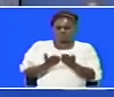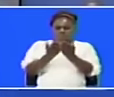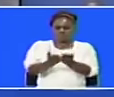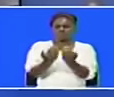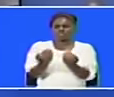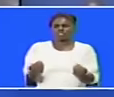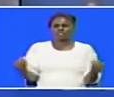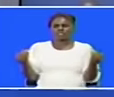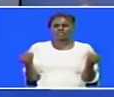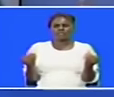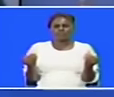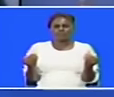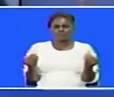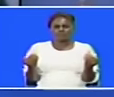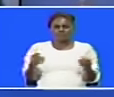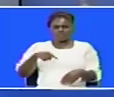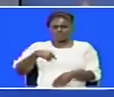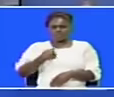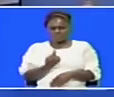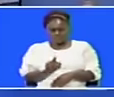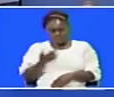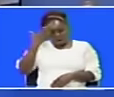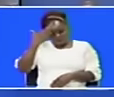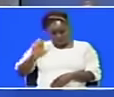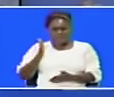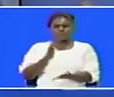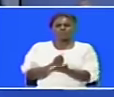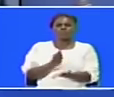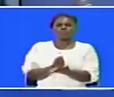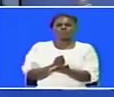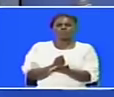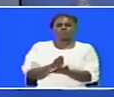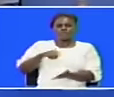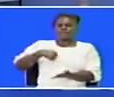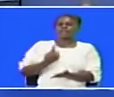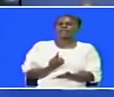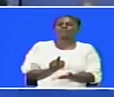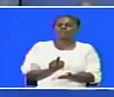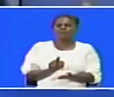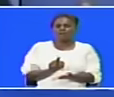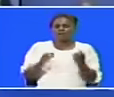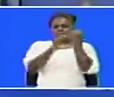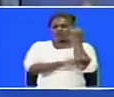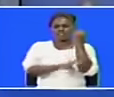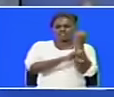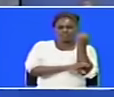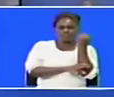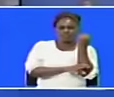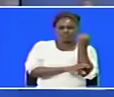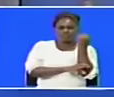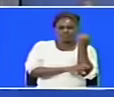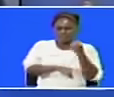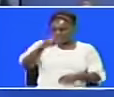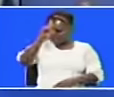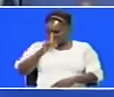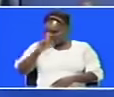children. I am profoundly aware that we are a country with